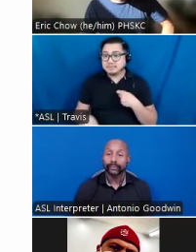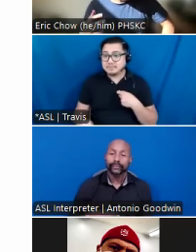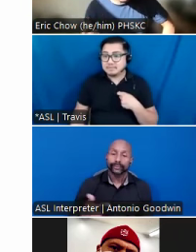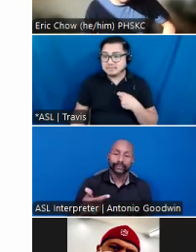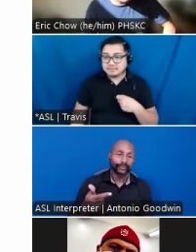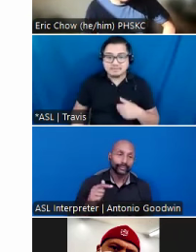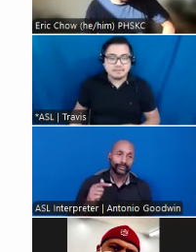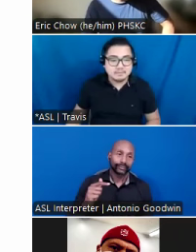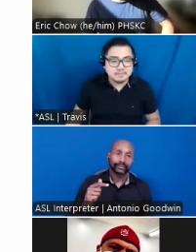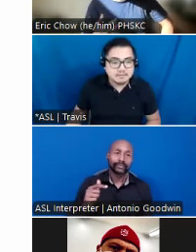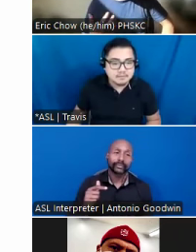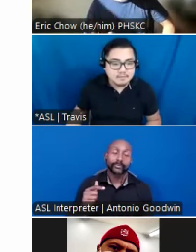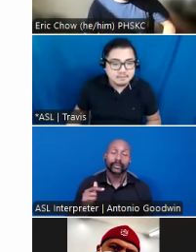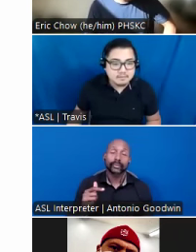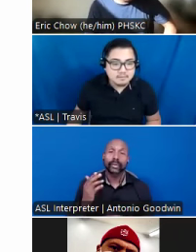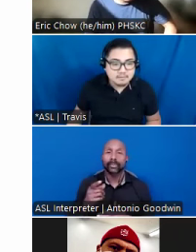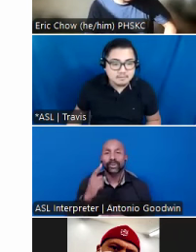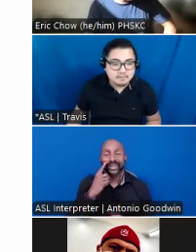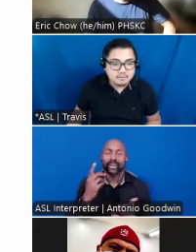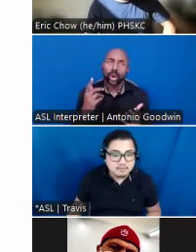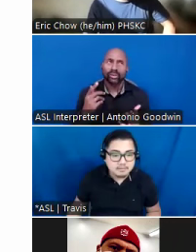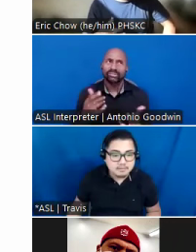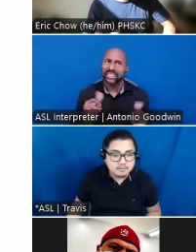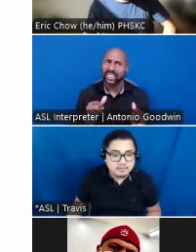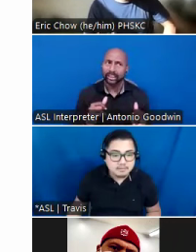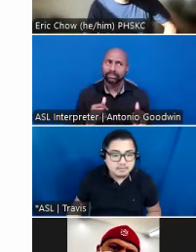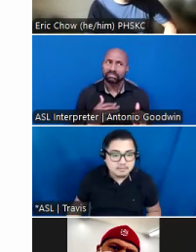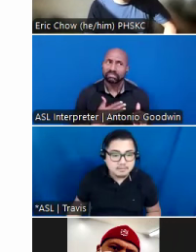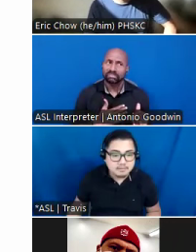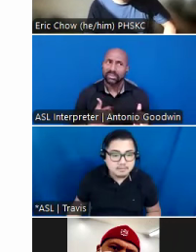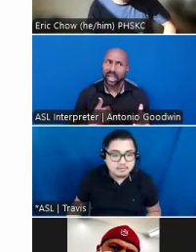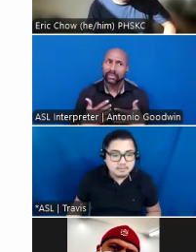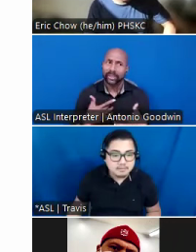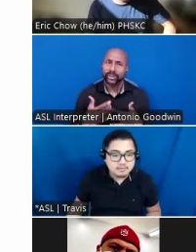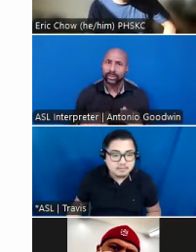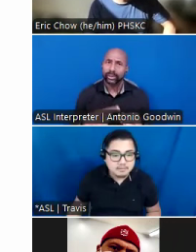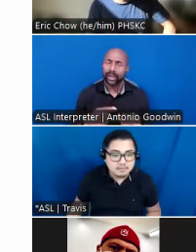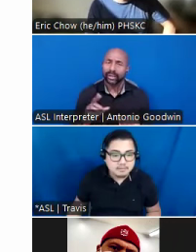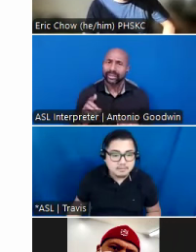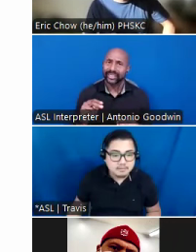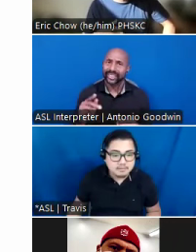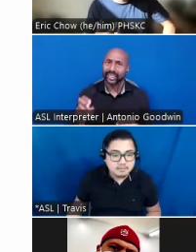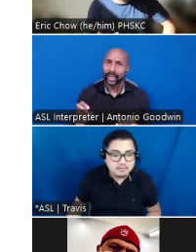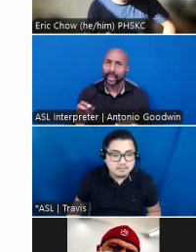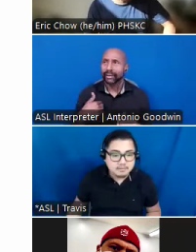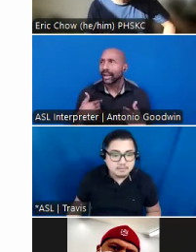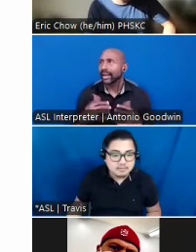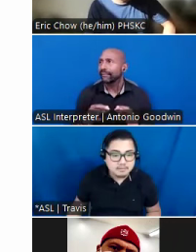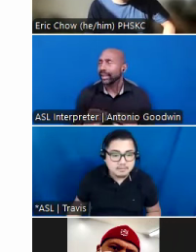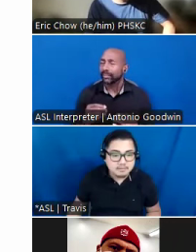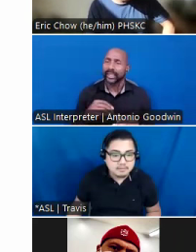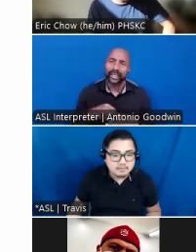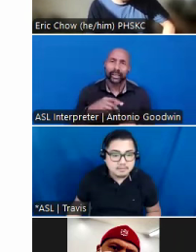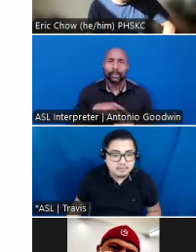So you may be thinking about, well, I'm still concerned about dengue because I have family members who live in Puerto Rico, for example, and I travel there